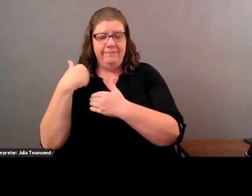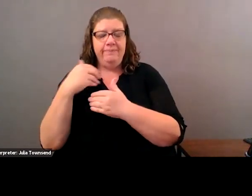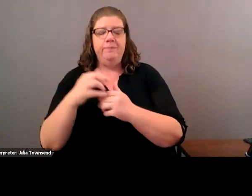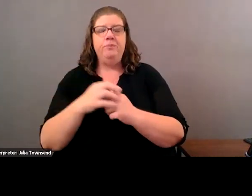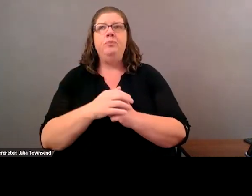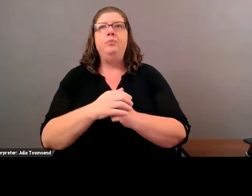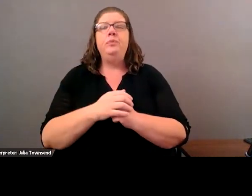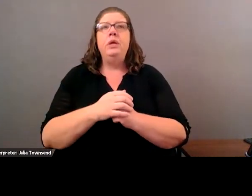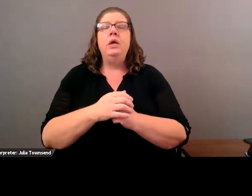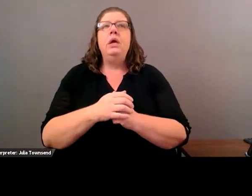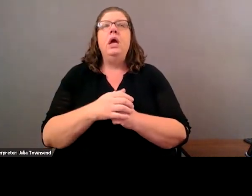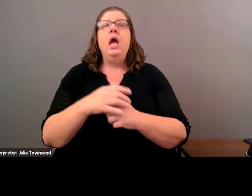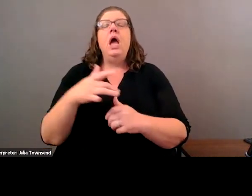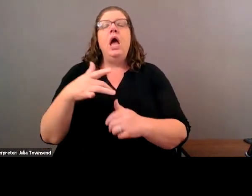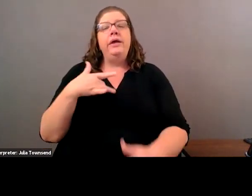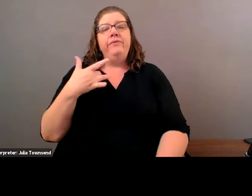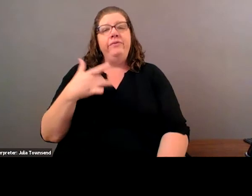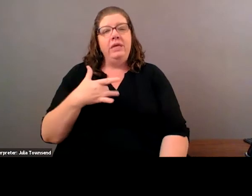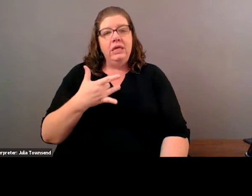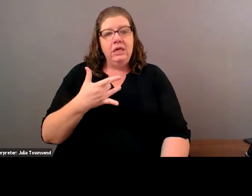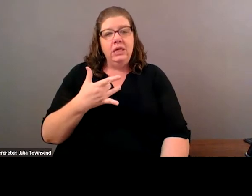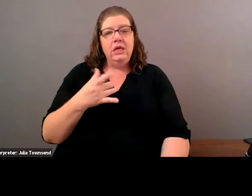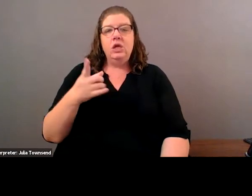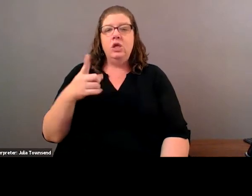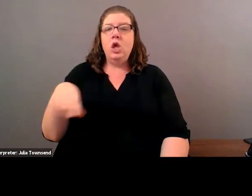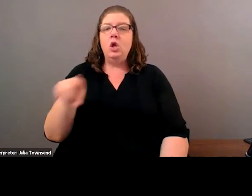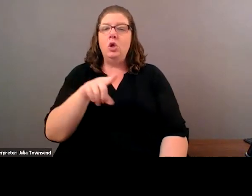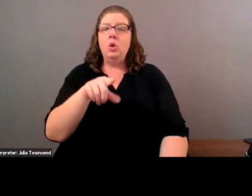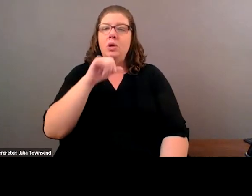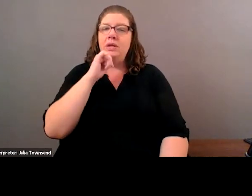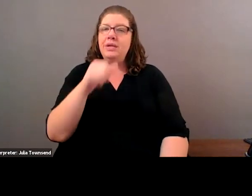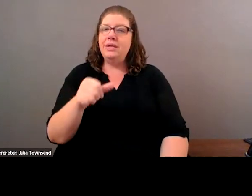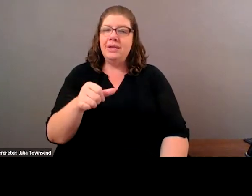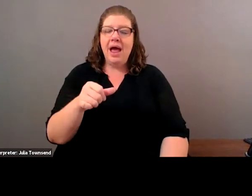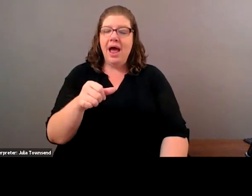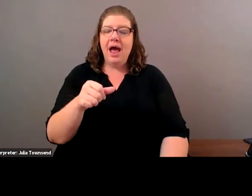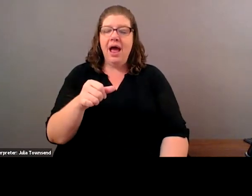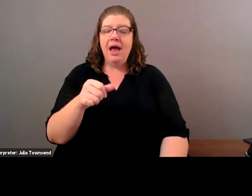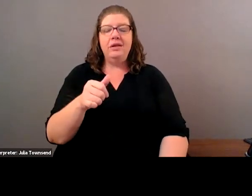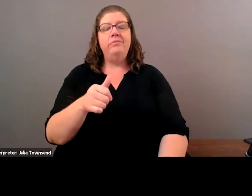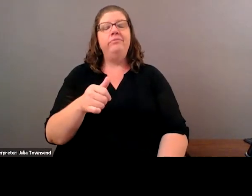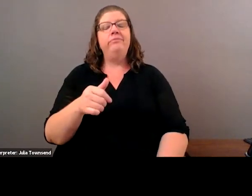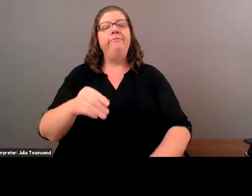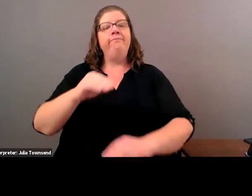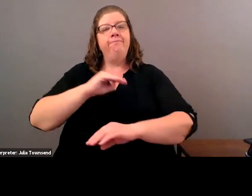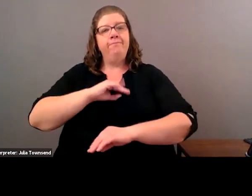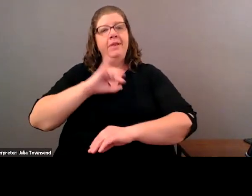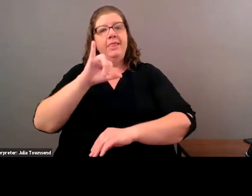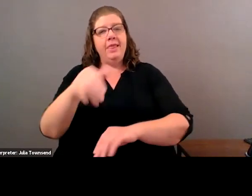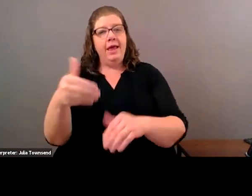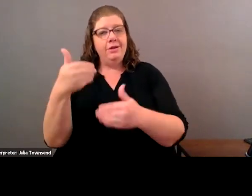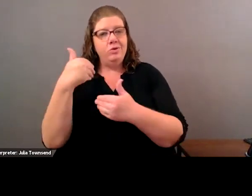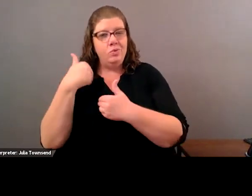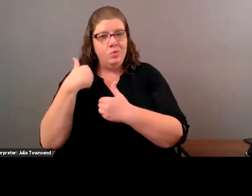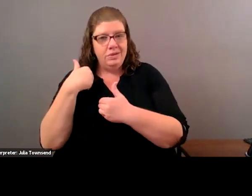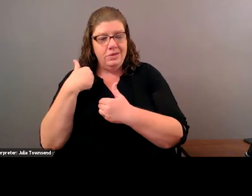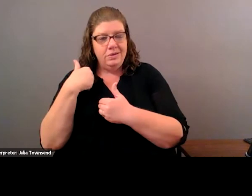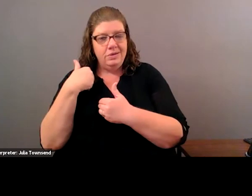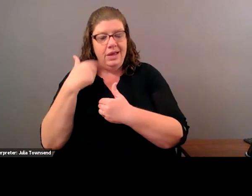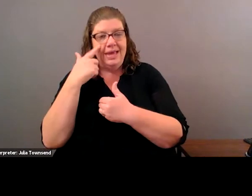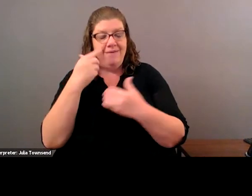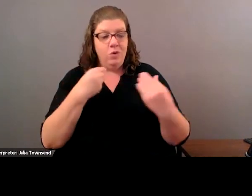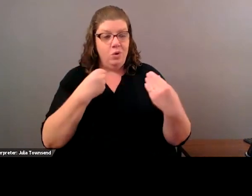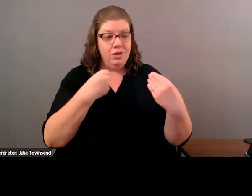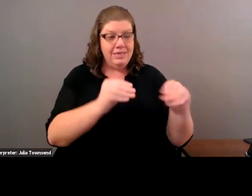I feel that you are not holding up your fiduciary duty by selling